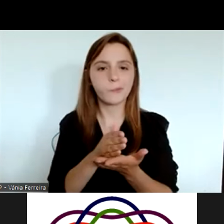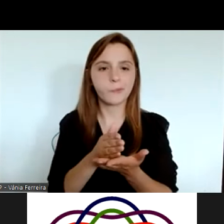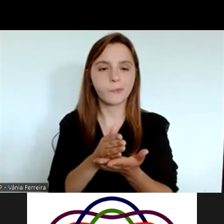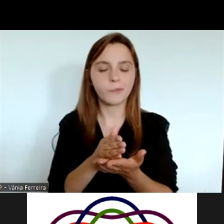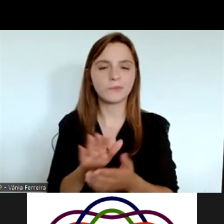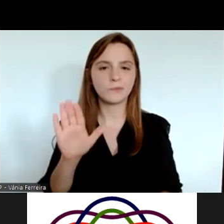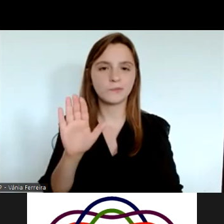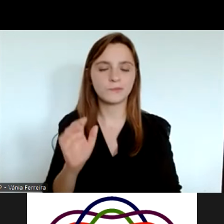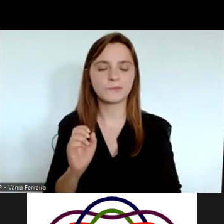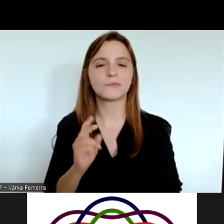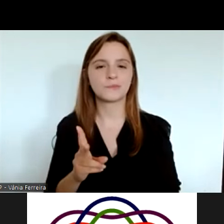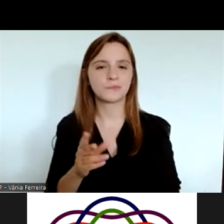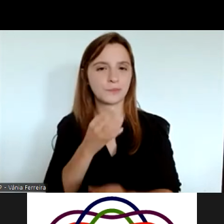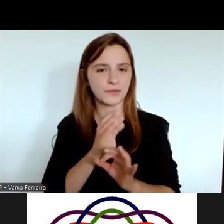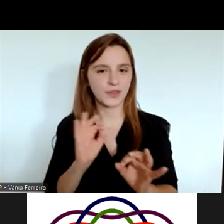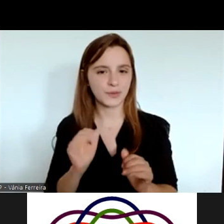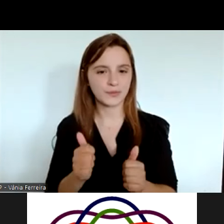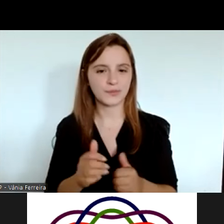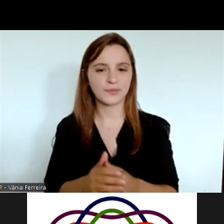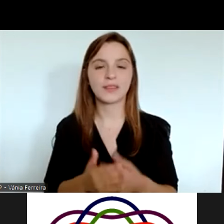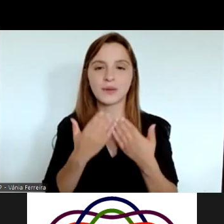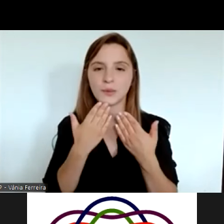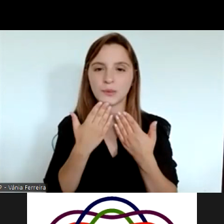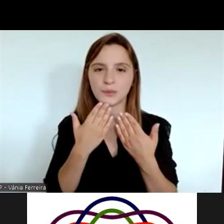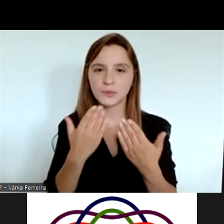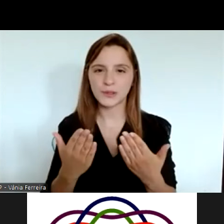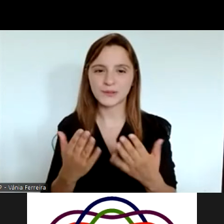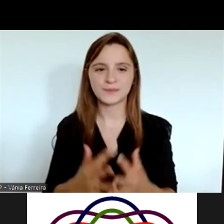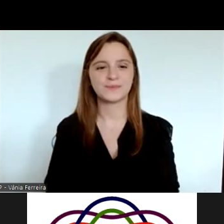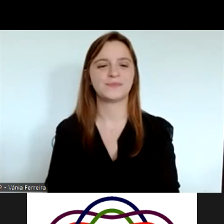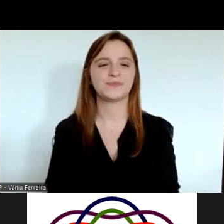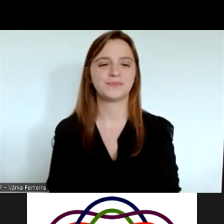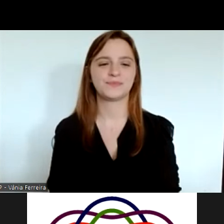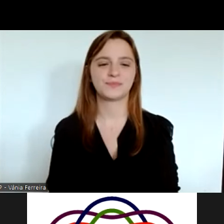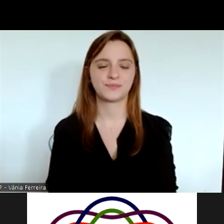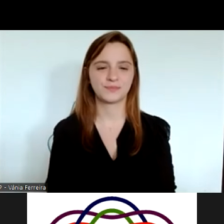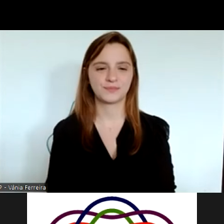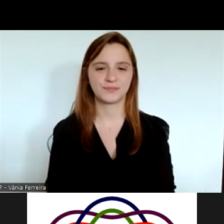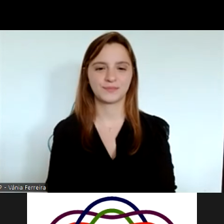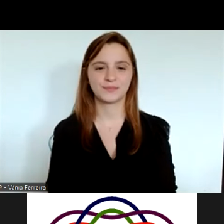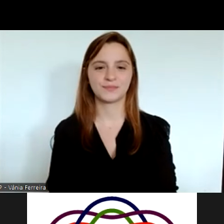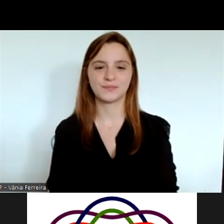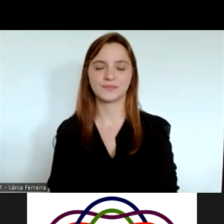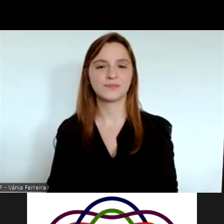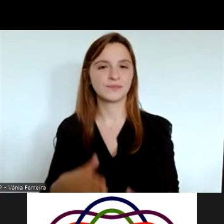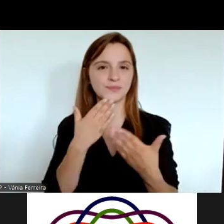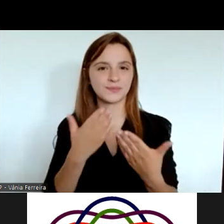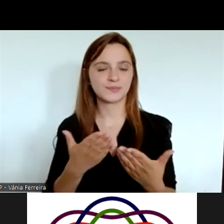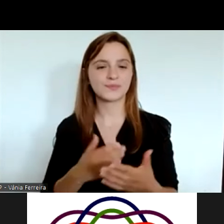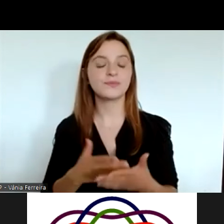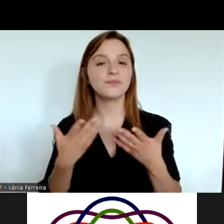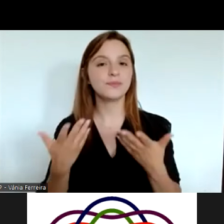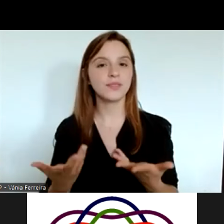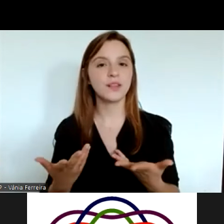Okay, perfect. Thank you very much. Thank you so much for the feedback. And now it's